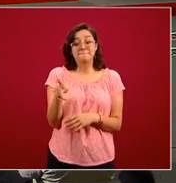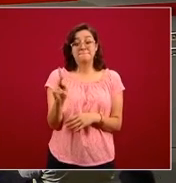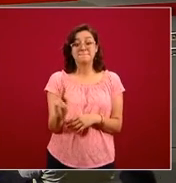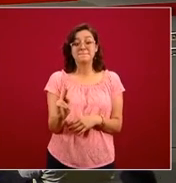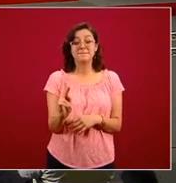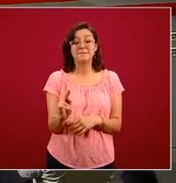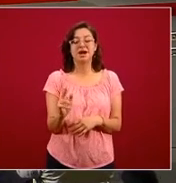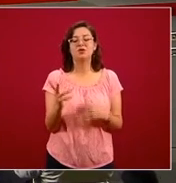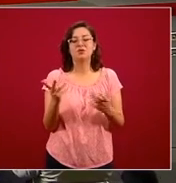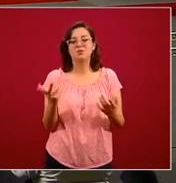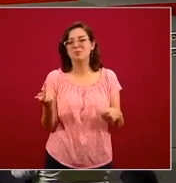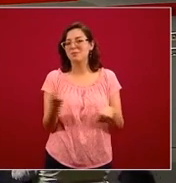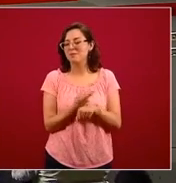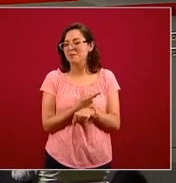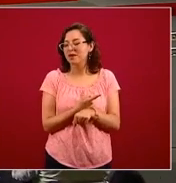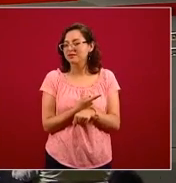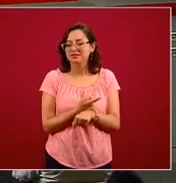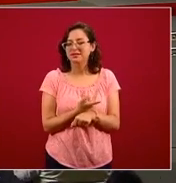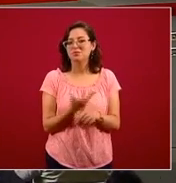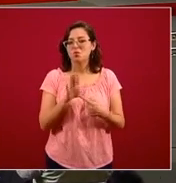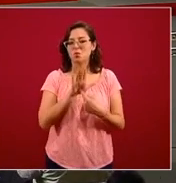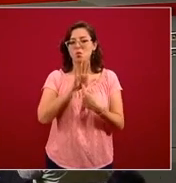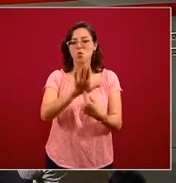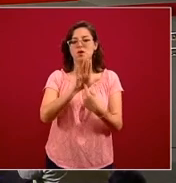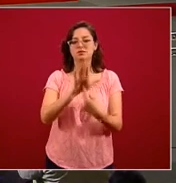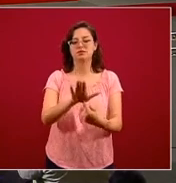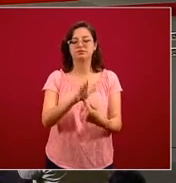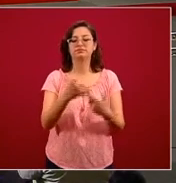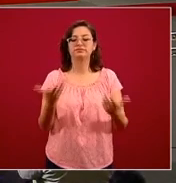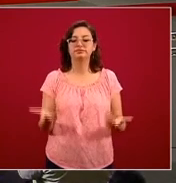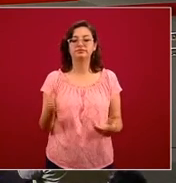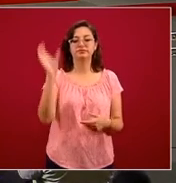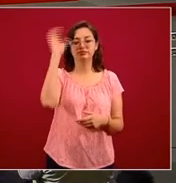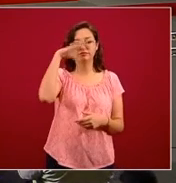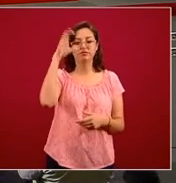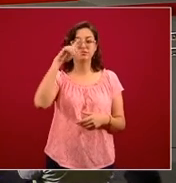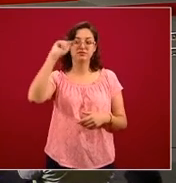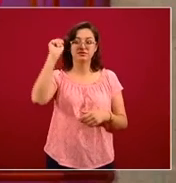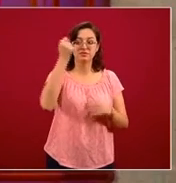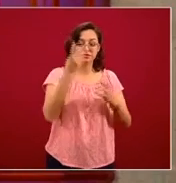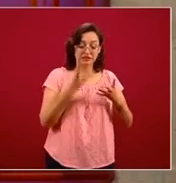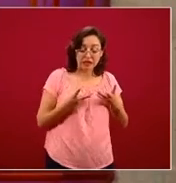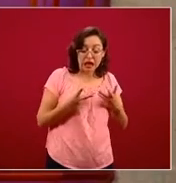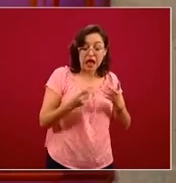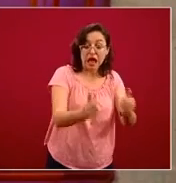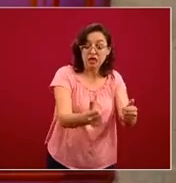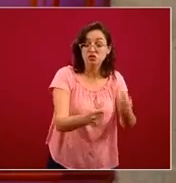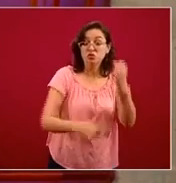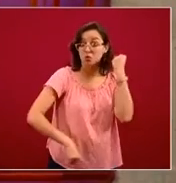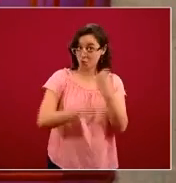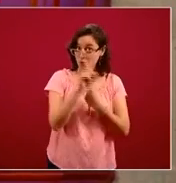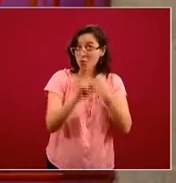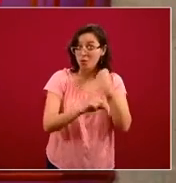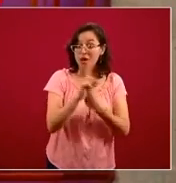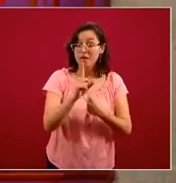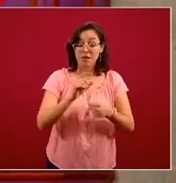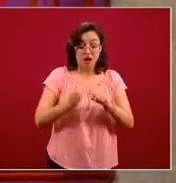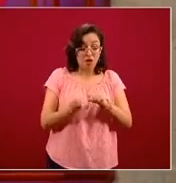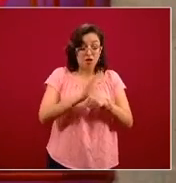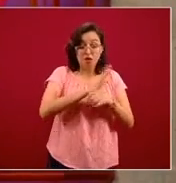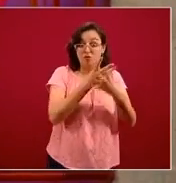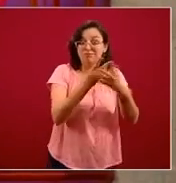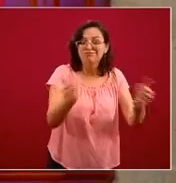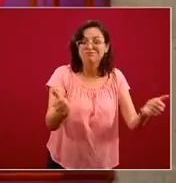Italy. But this still shows us that spending on science and technology is not enough